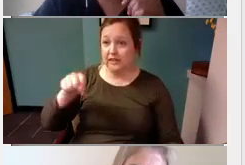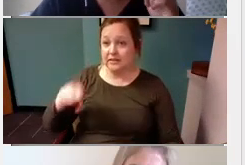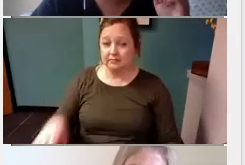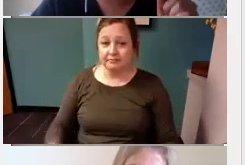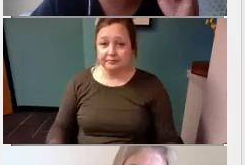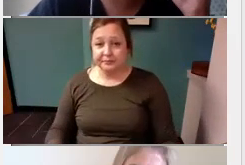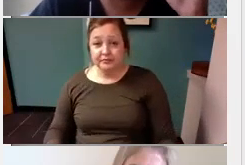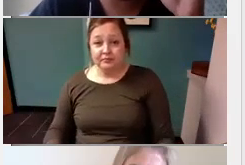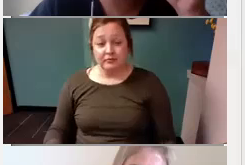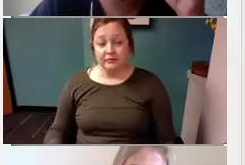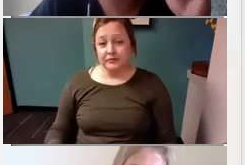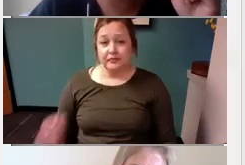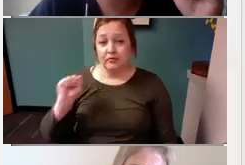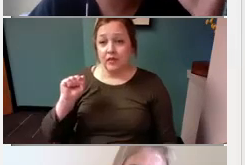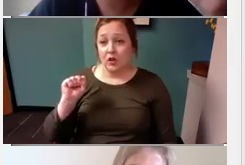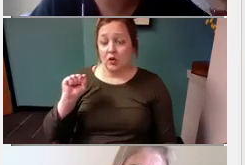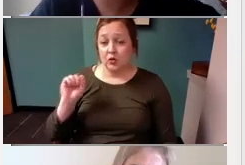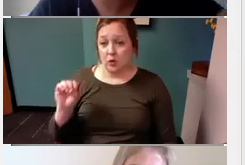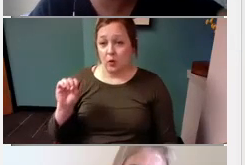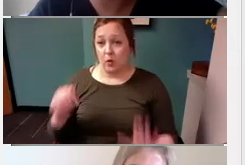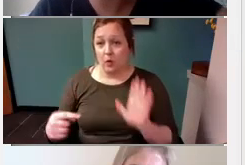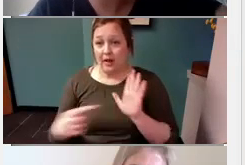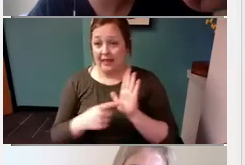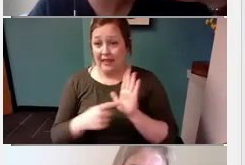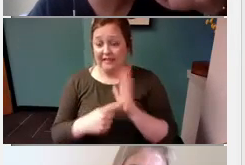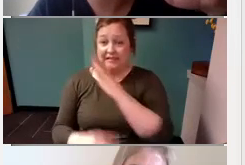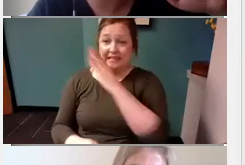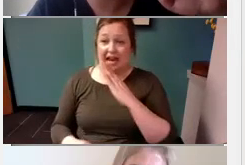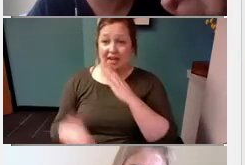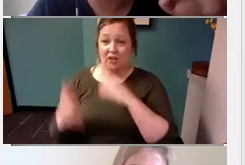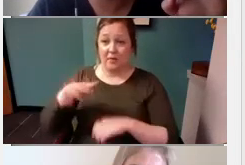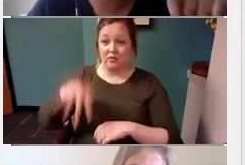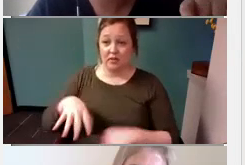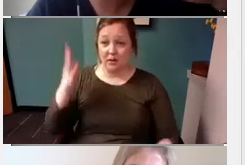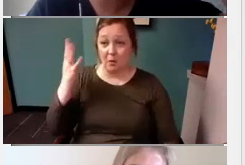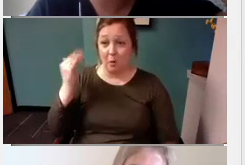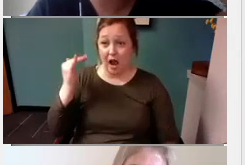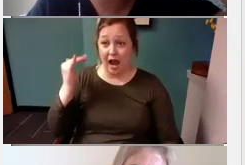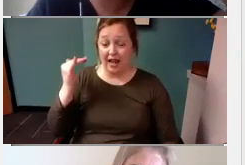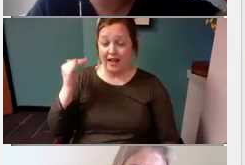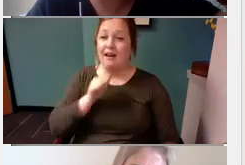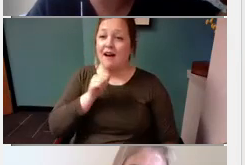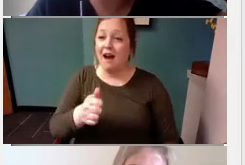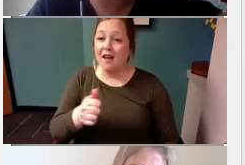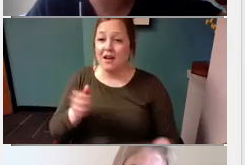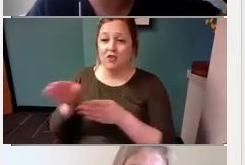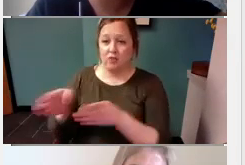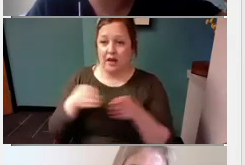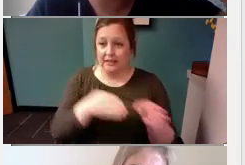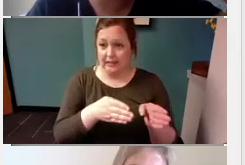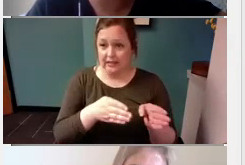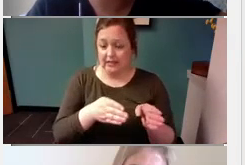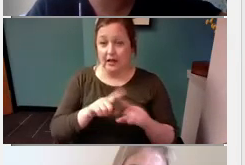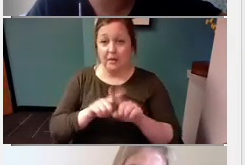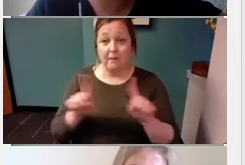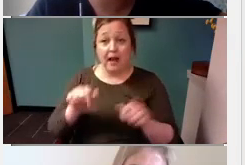so this was a diagonal matrix because this was an undirected graph. But every time we are representing